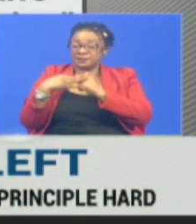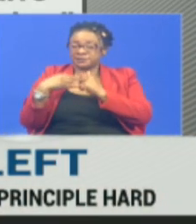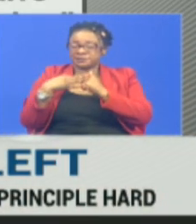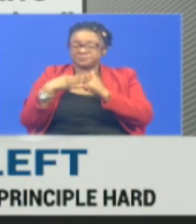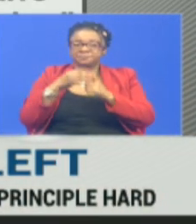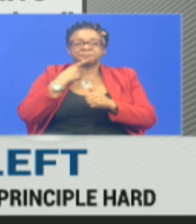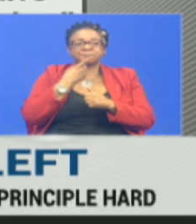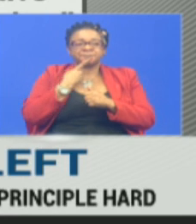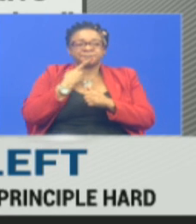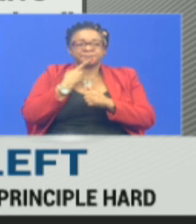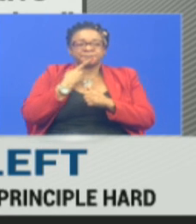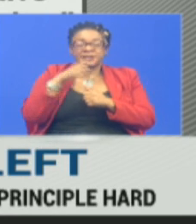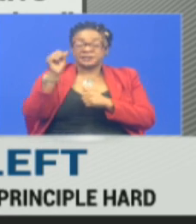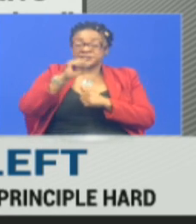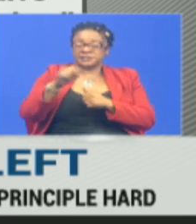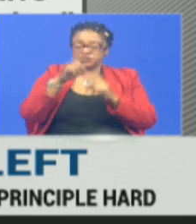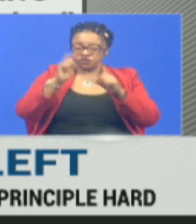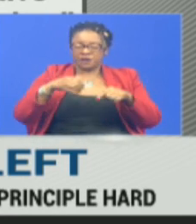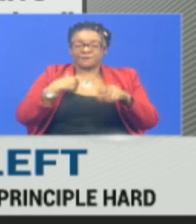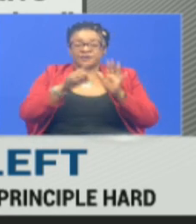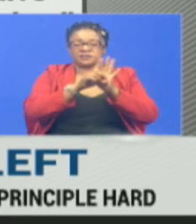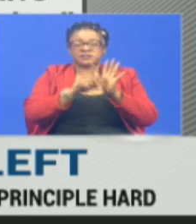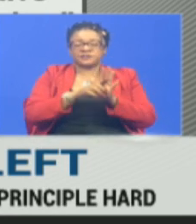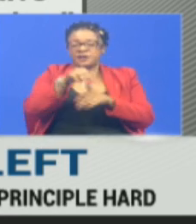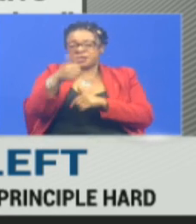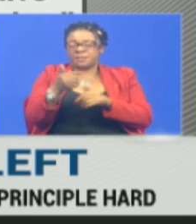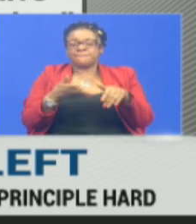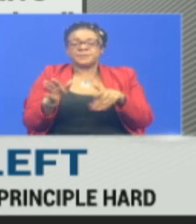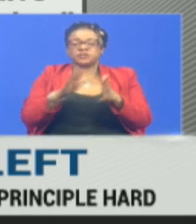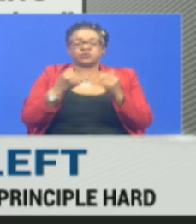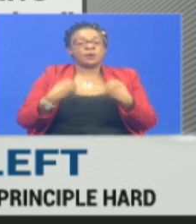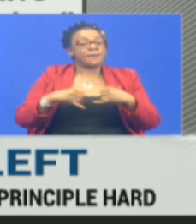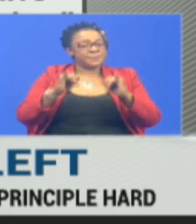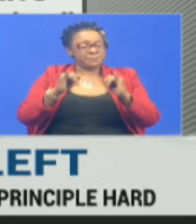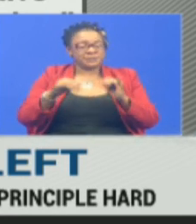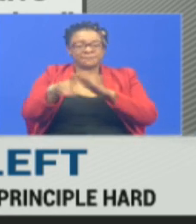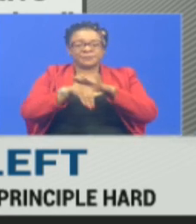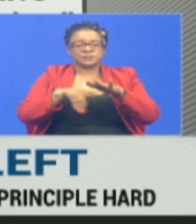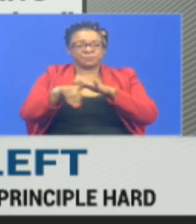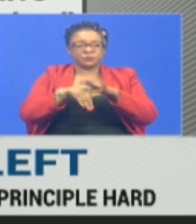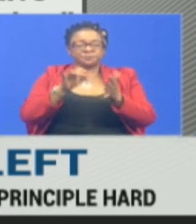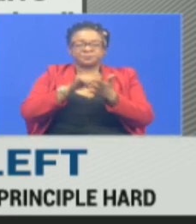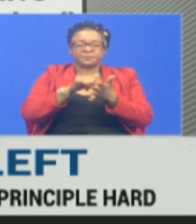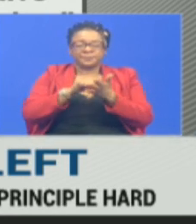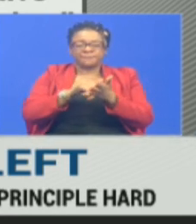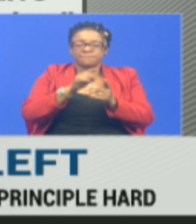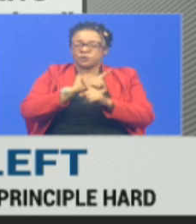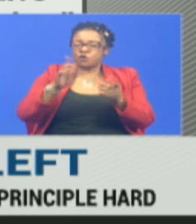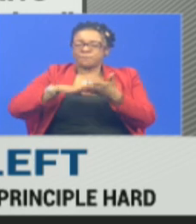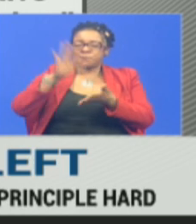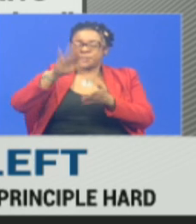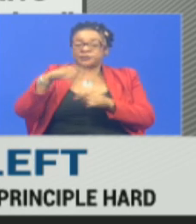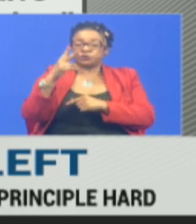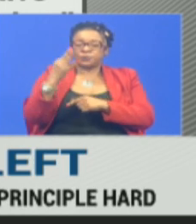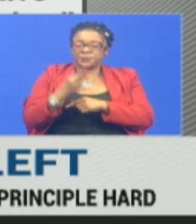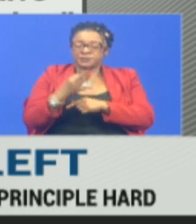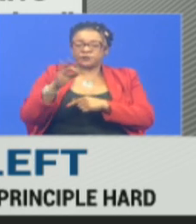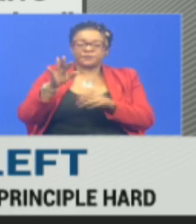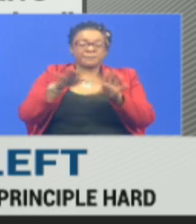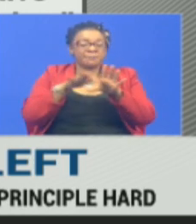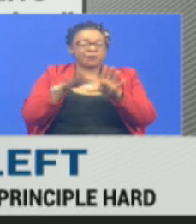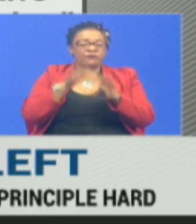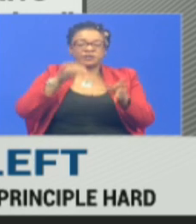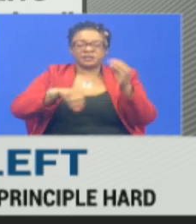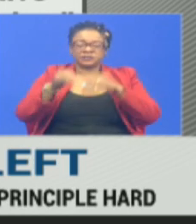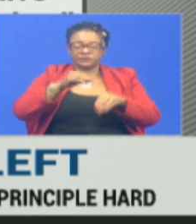the state shall take legislative and other measures to implement the principle that no more than two-thirds of the members of elective